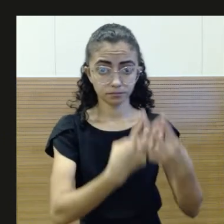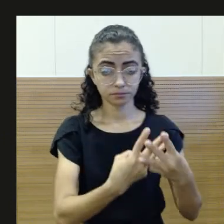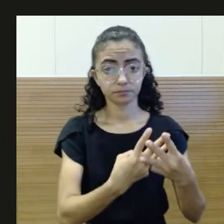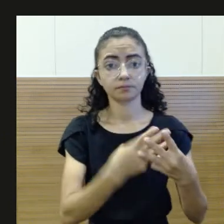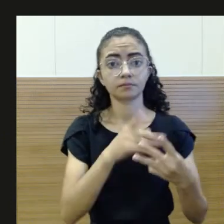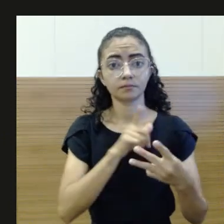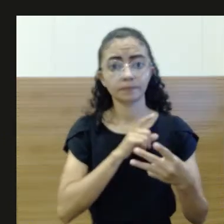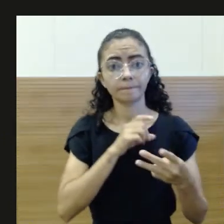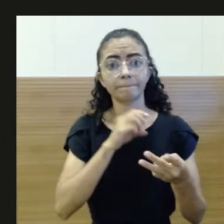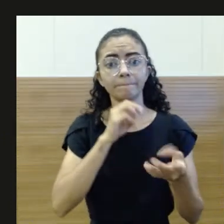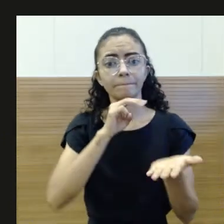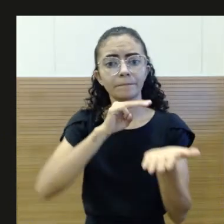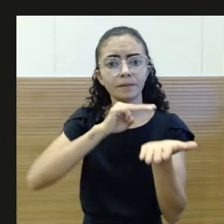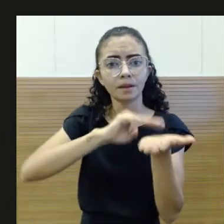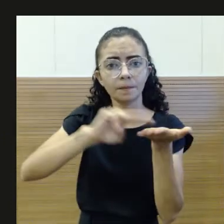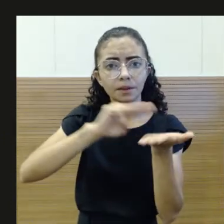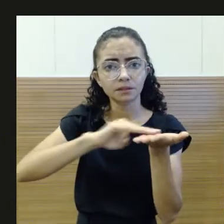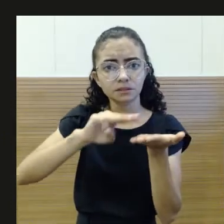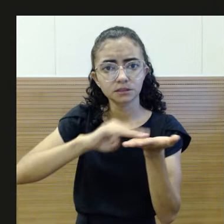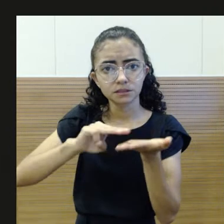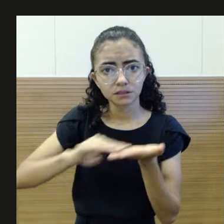presentation.